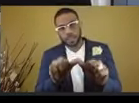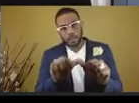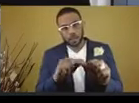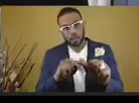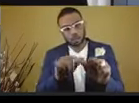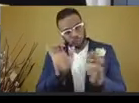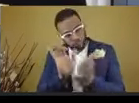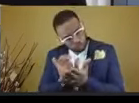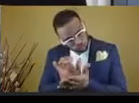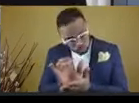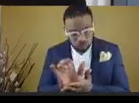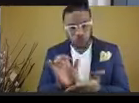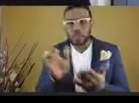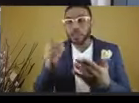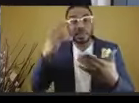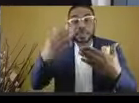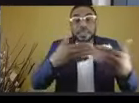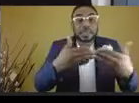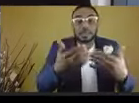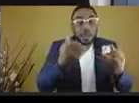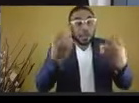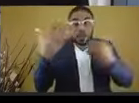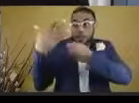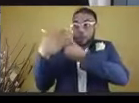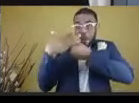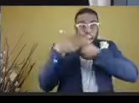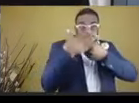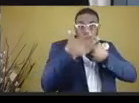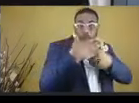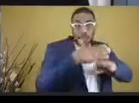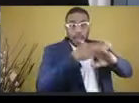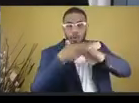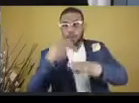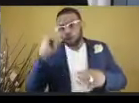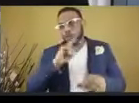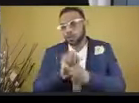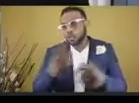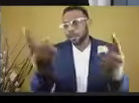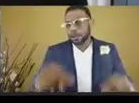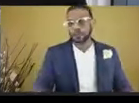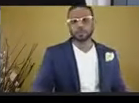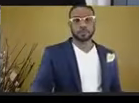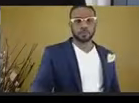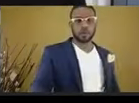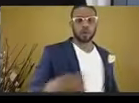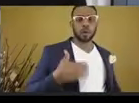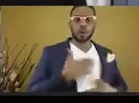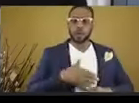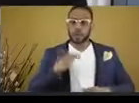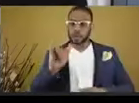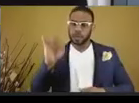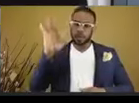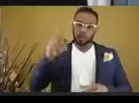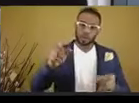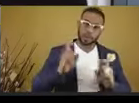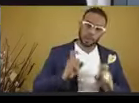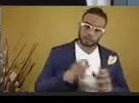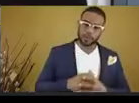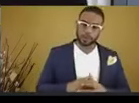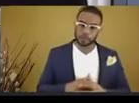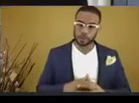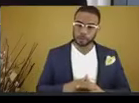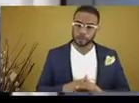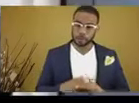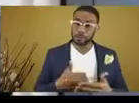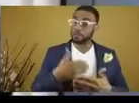ahead despite many of the obstacles we know are sure to come. So we appreciate that word that you gave us.